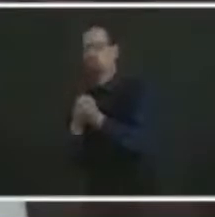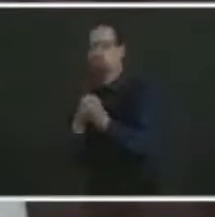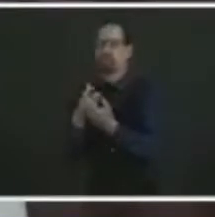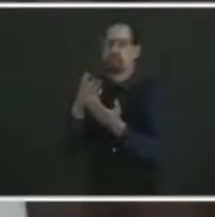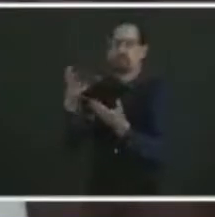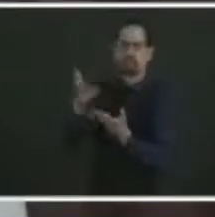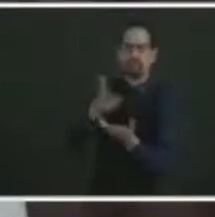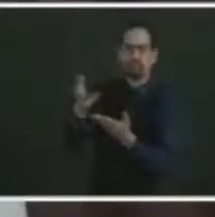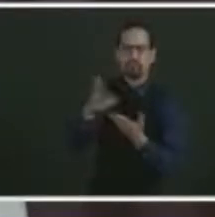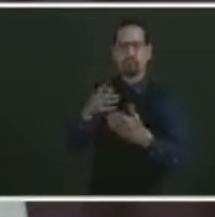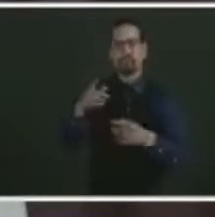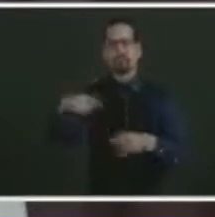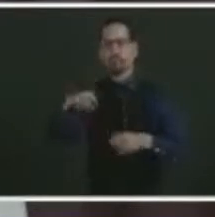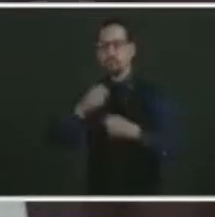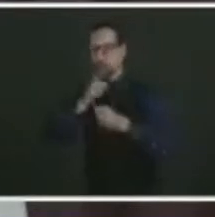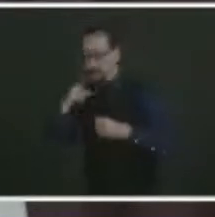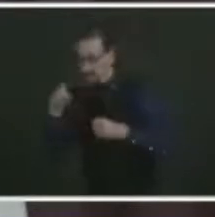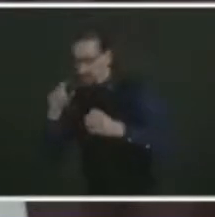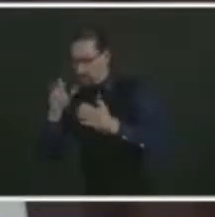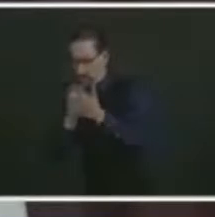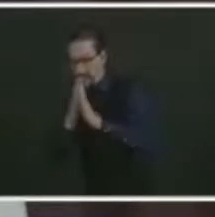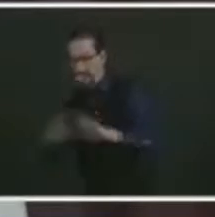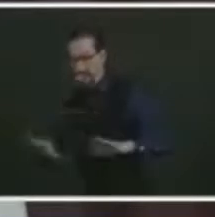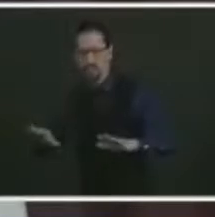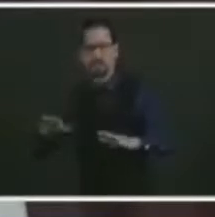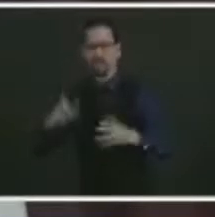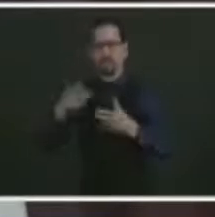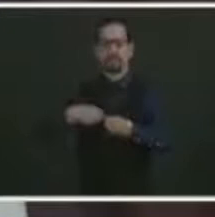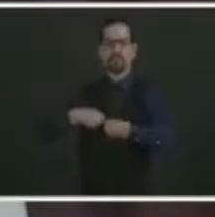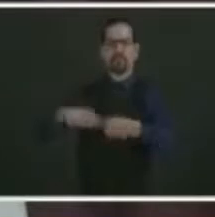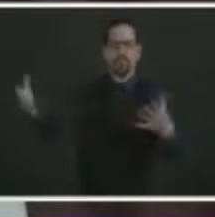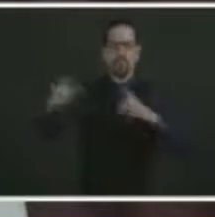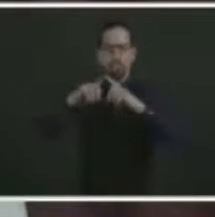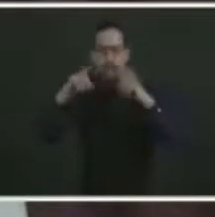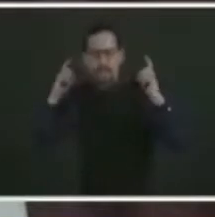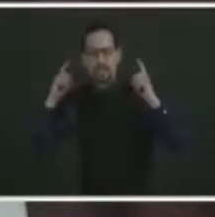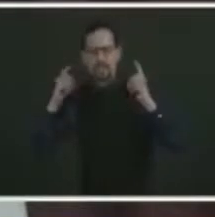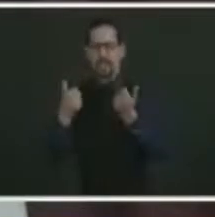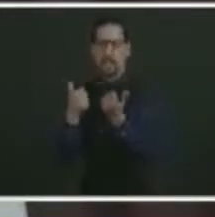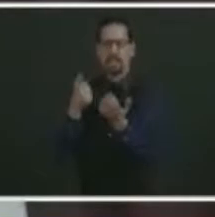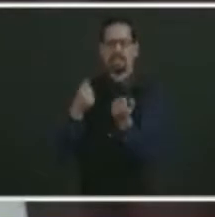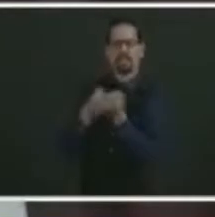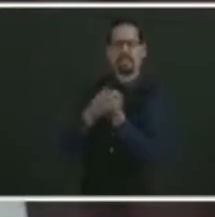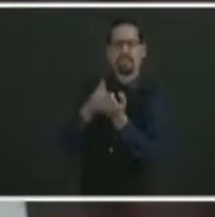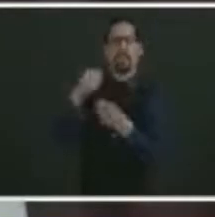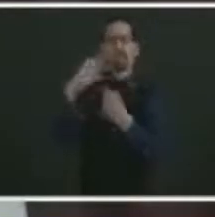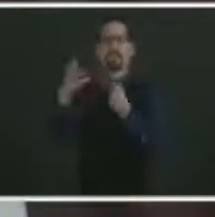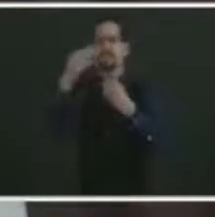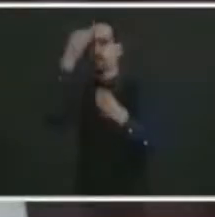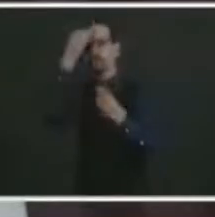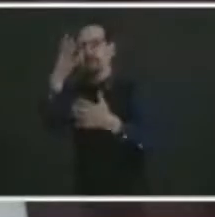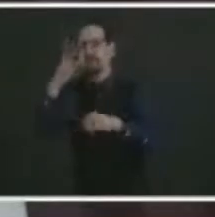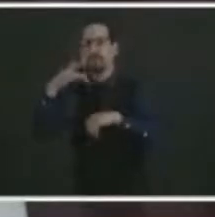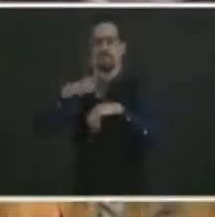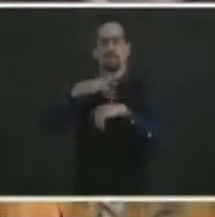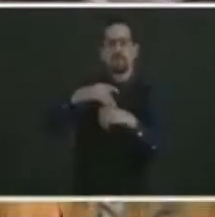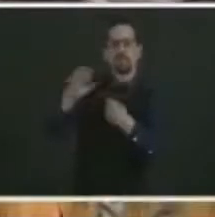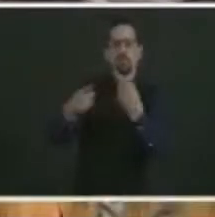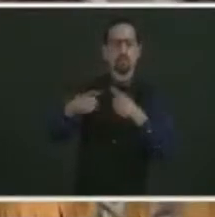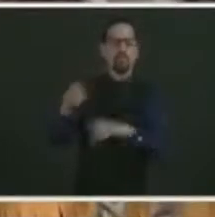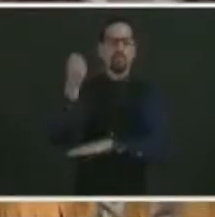who are protesting have the resources they need to be able to raise their voices as safely as possible. Is this a volunteer